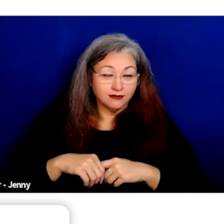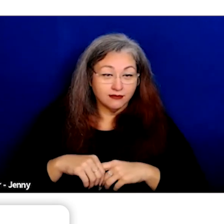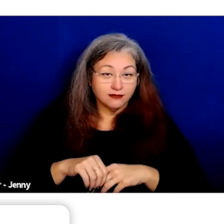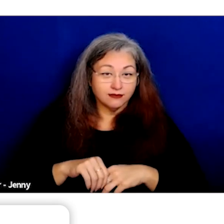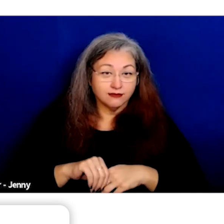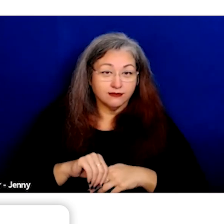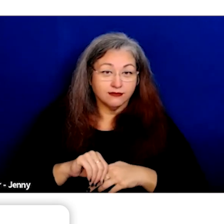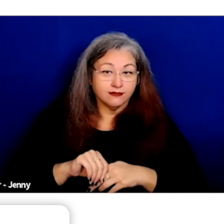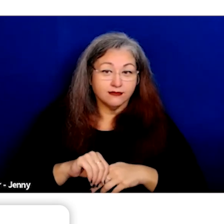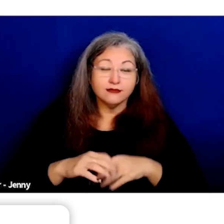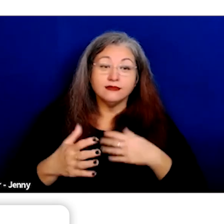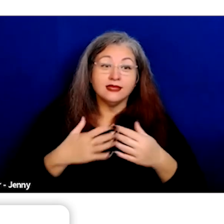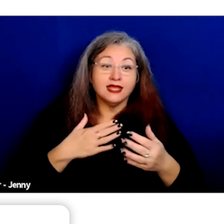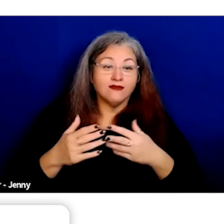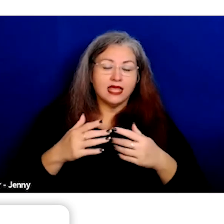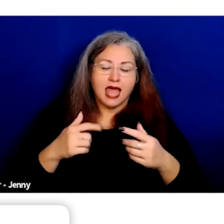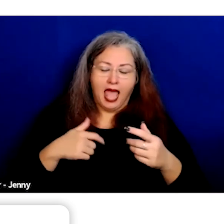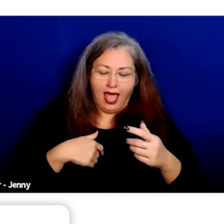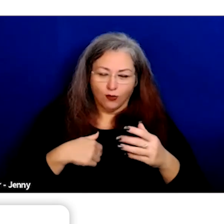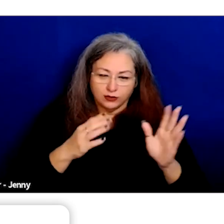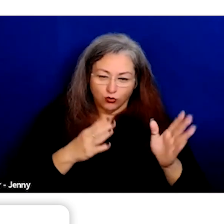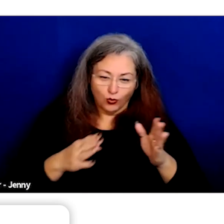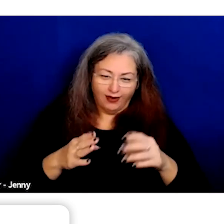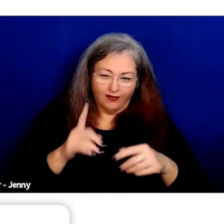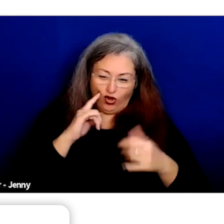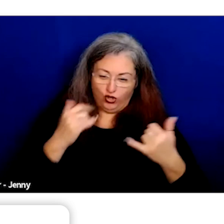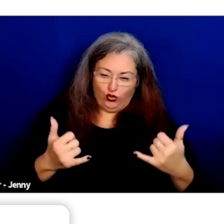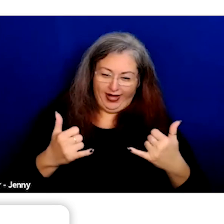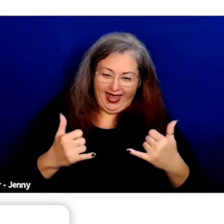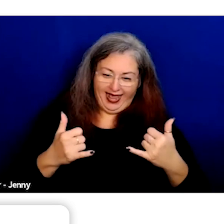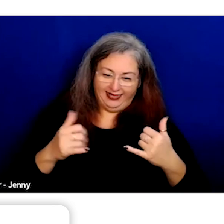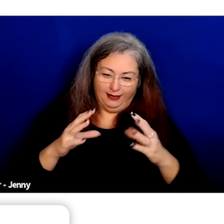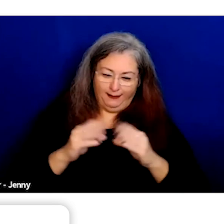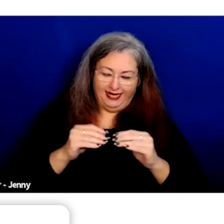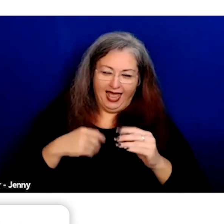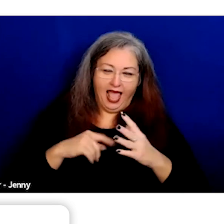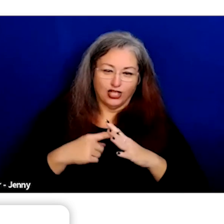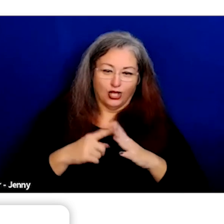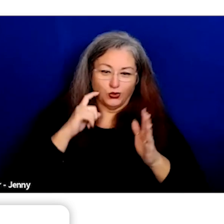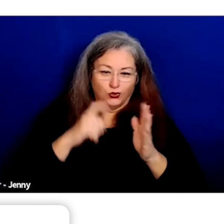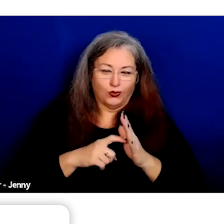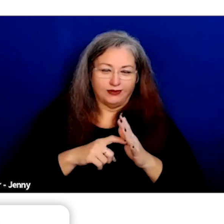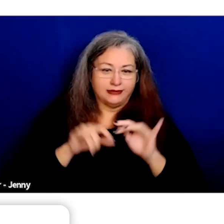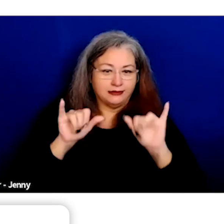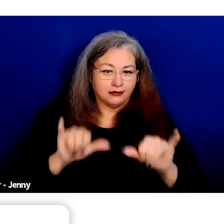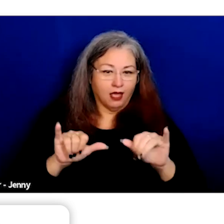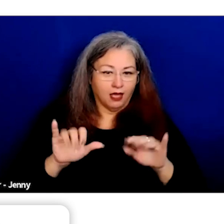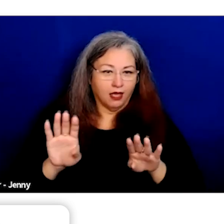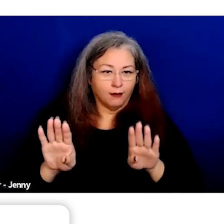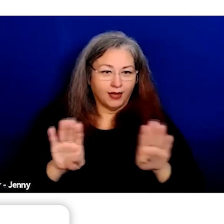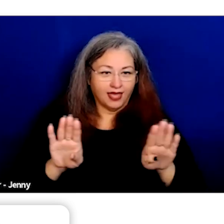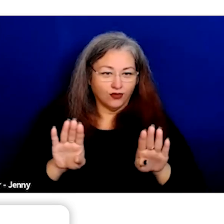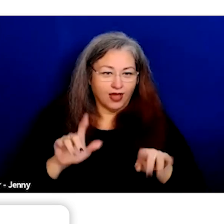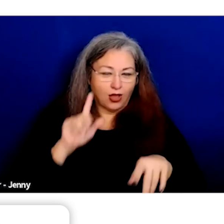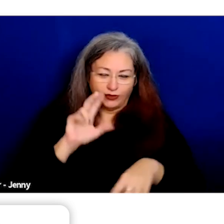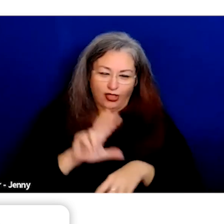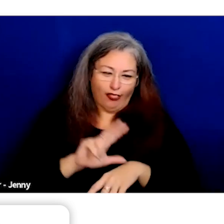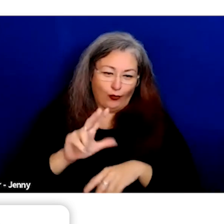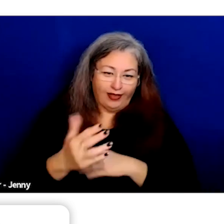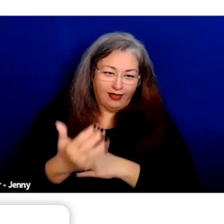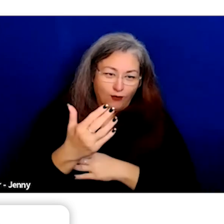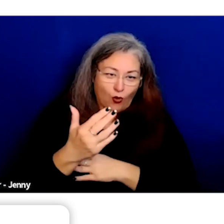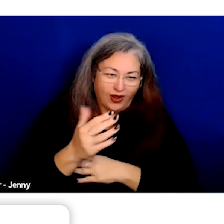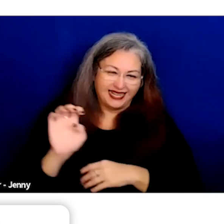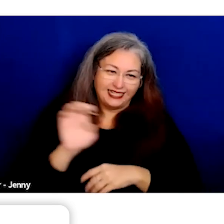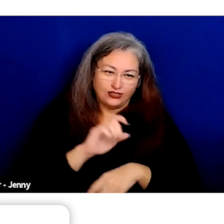And even when I was preparing for our time together, I started to see that behavior again. And it was 3 o'clock in the morning,